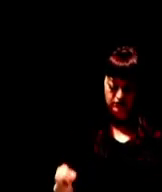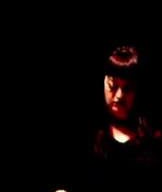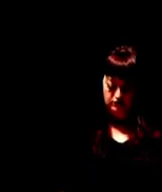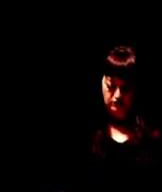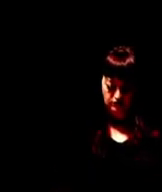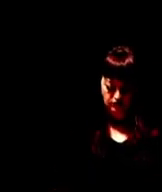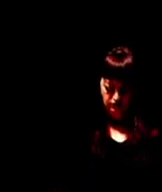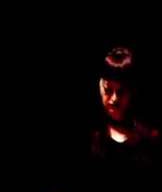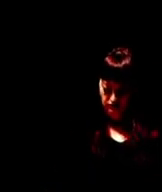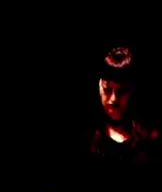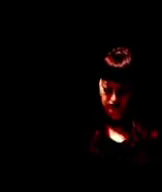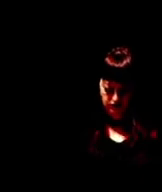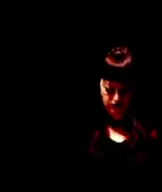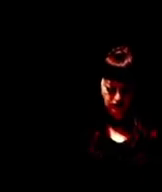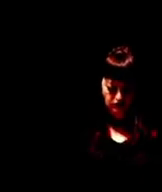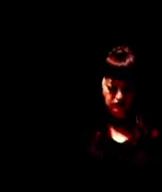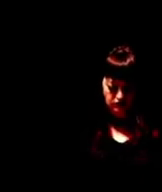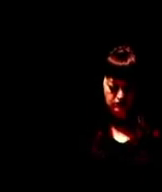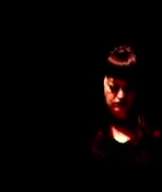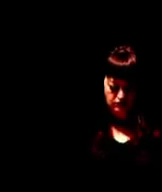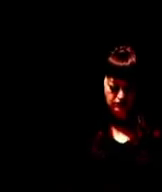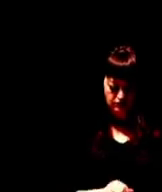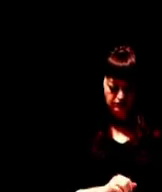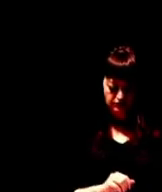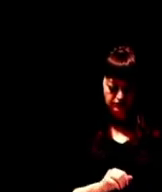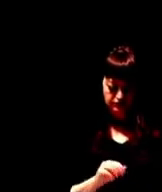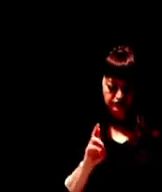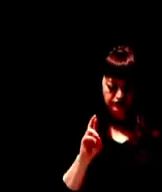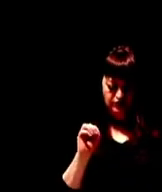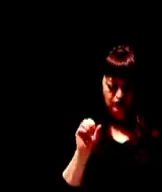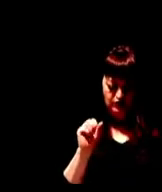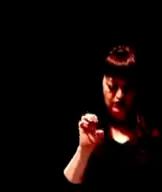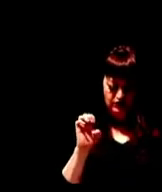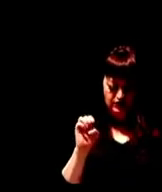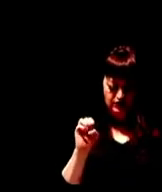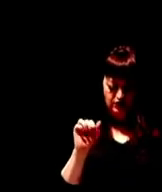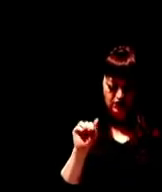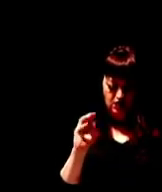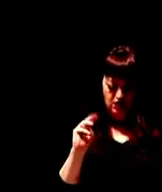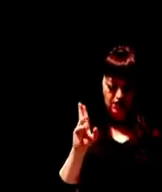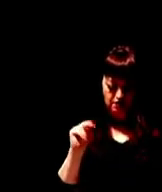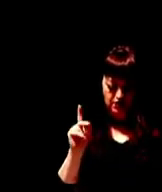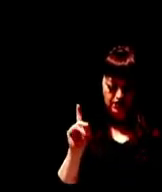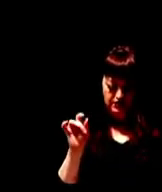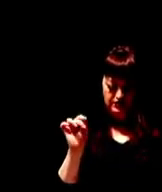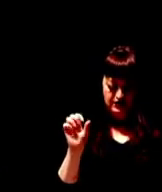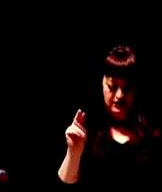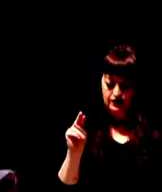Reese Amundsen.